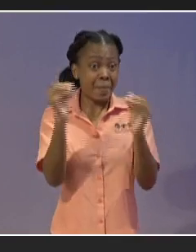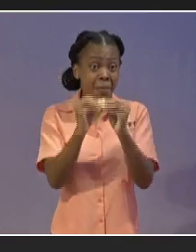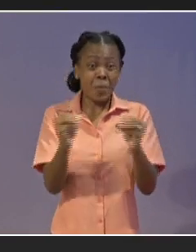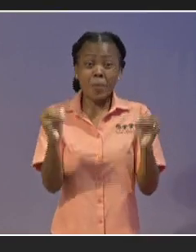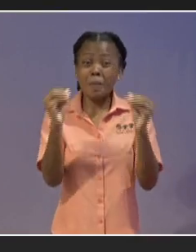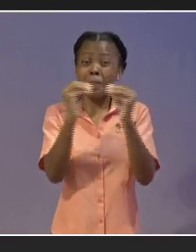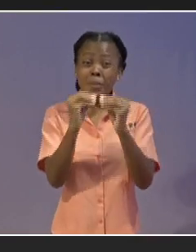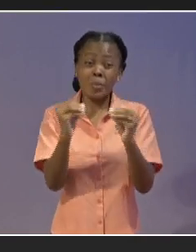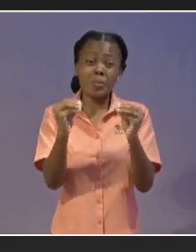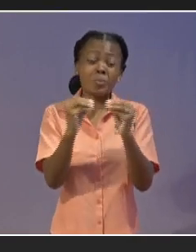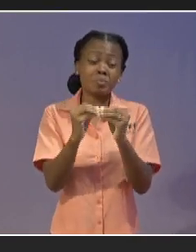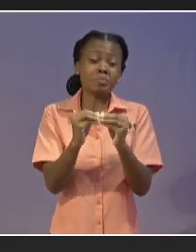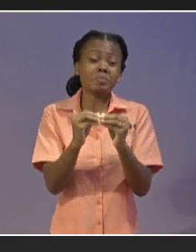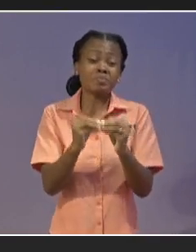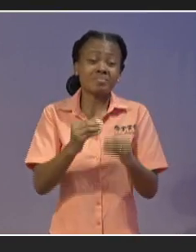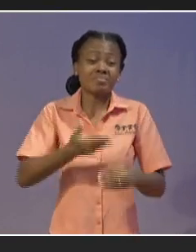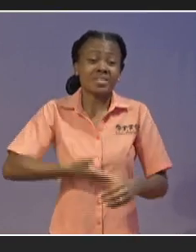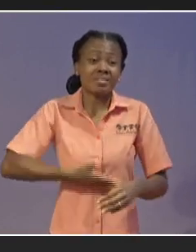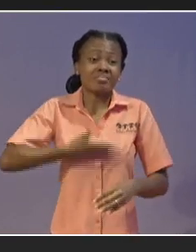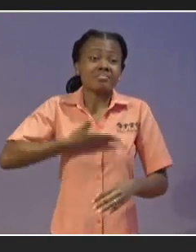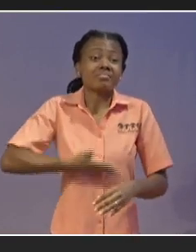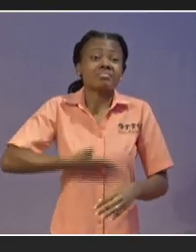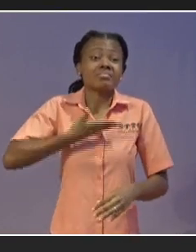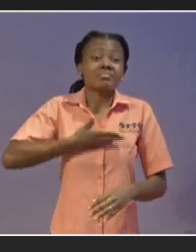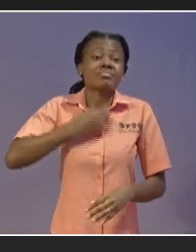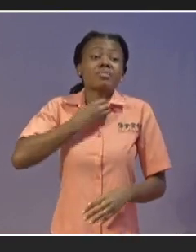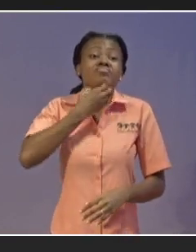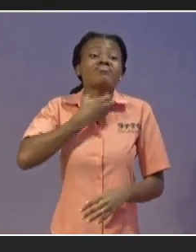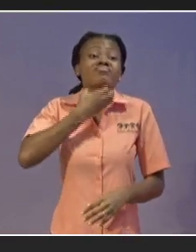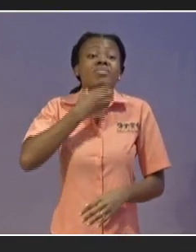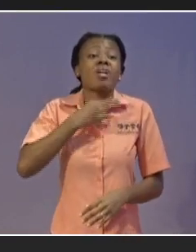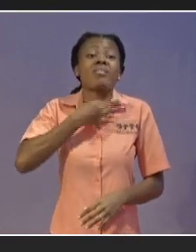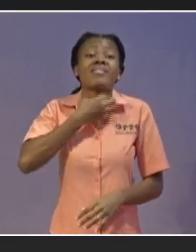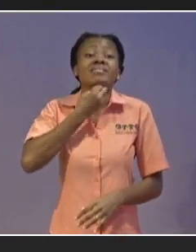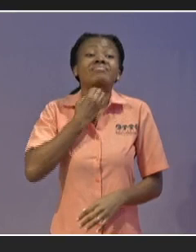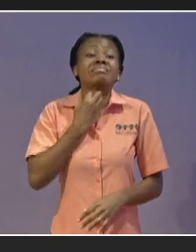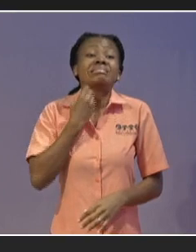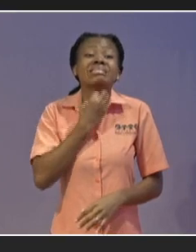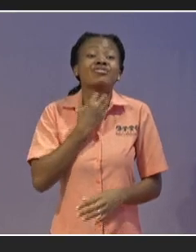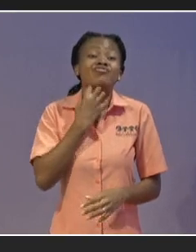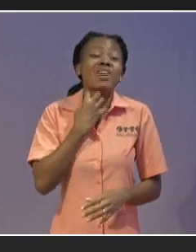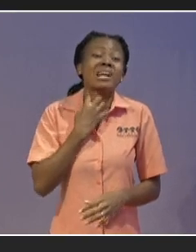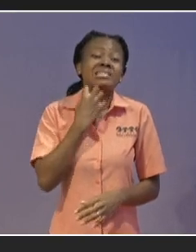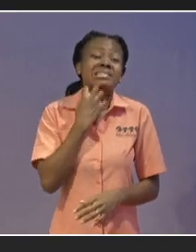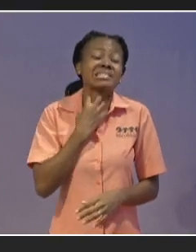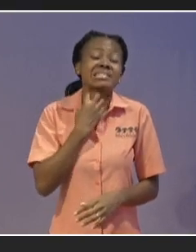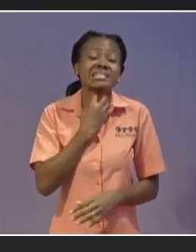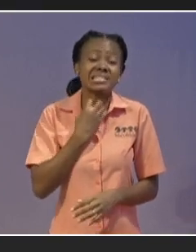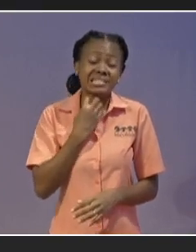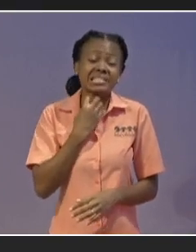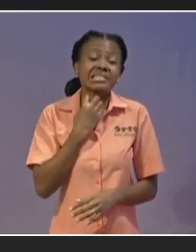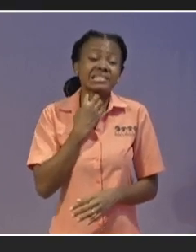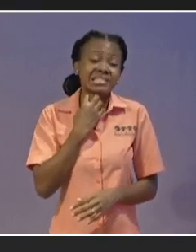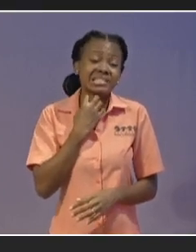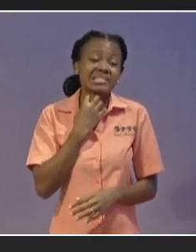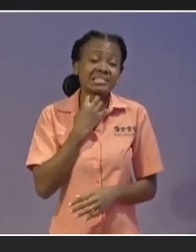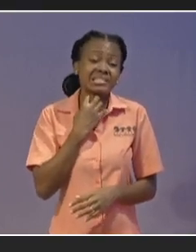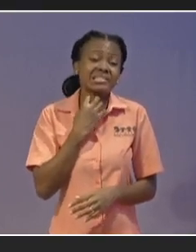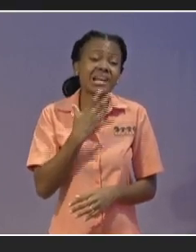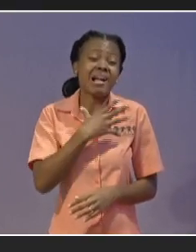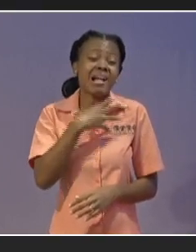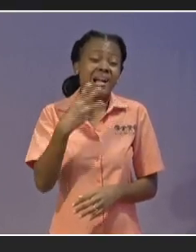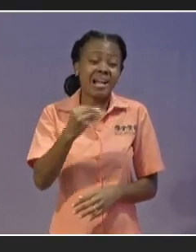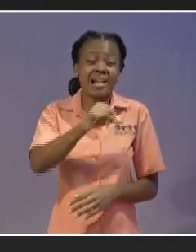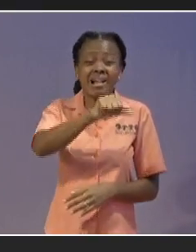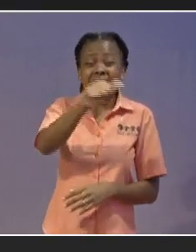CMO mentioned, is more upper respiratory. So we'll be seeing lots of sore throat, lots of something called croup also. And I want